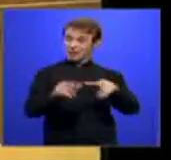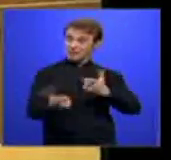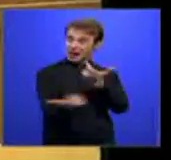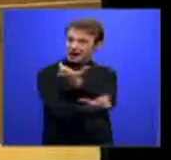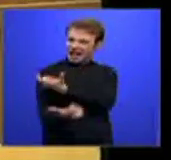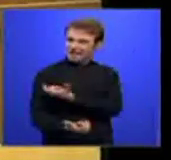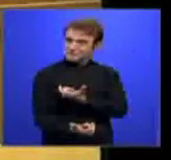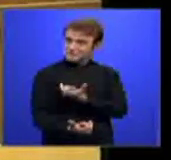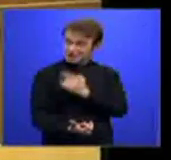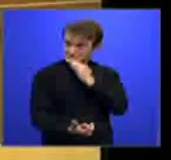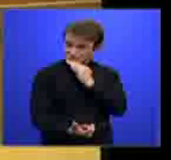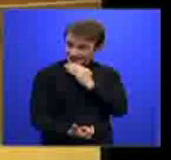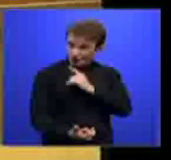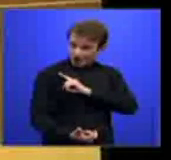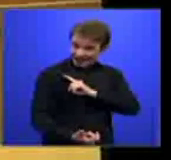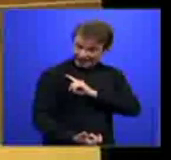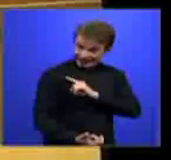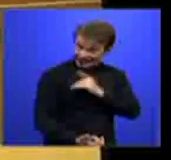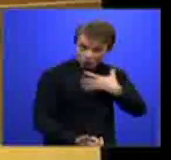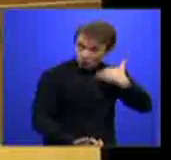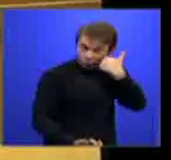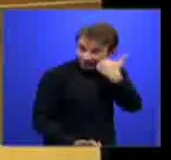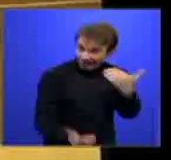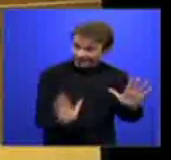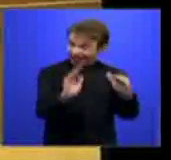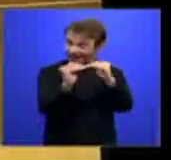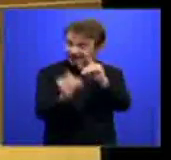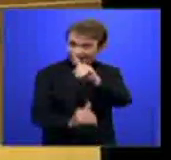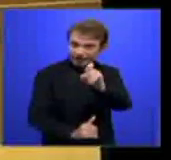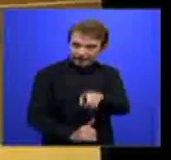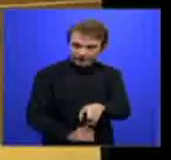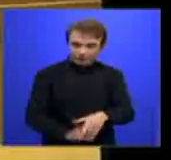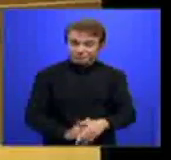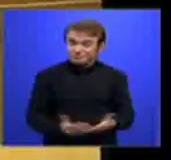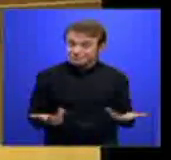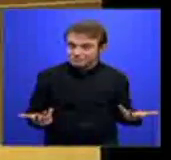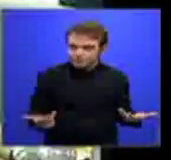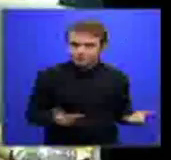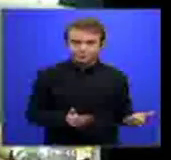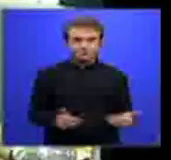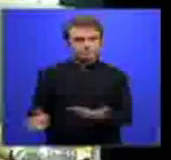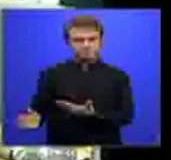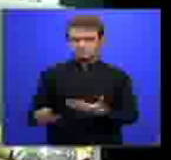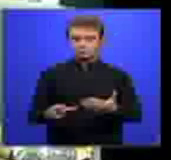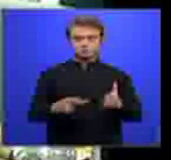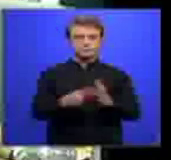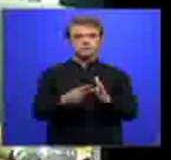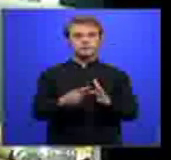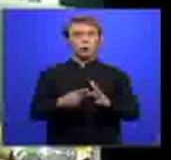Honorable members, the brutal gang rape and murder